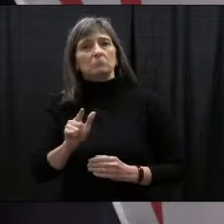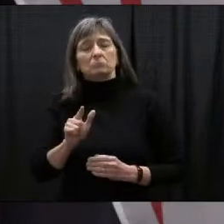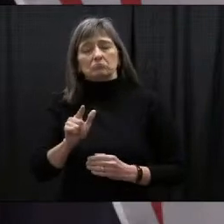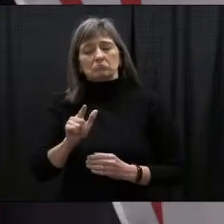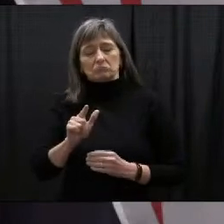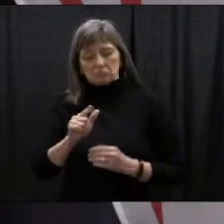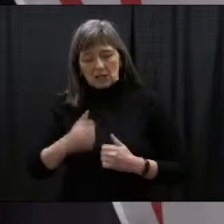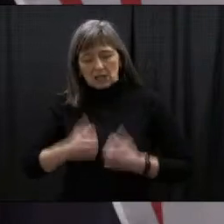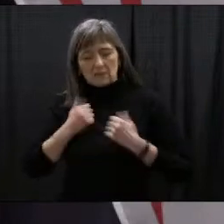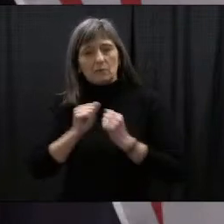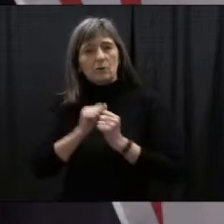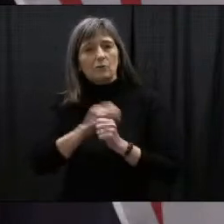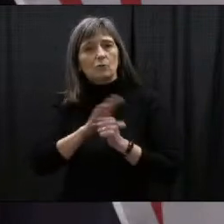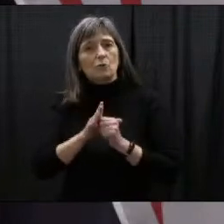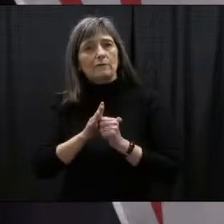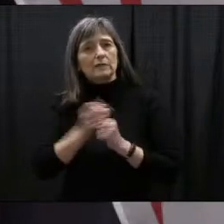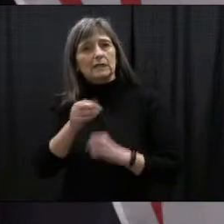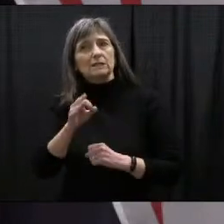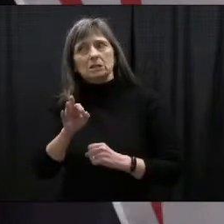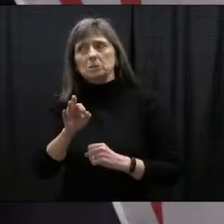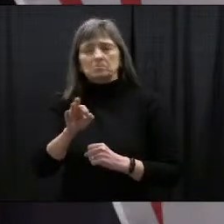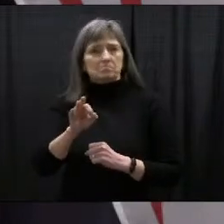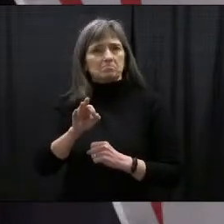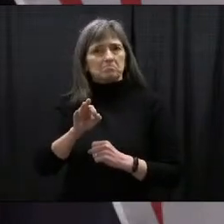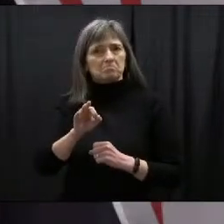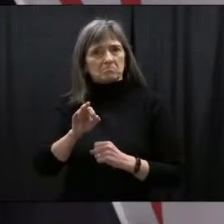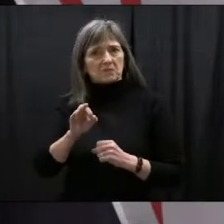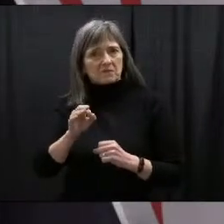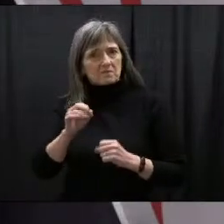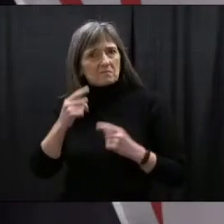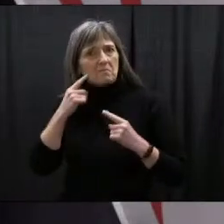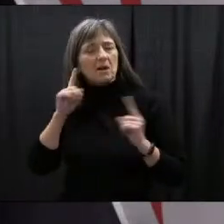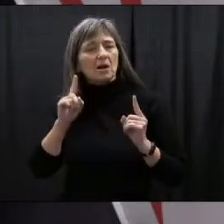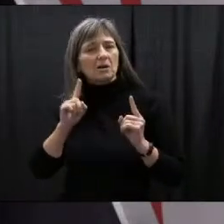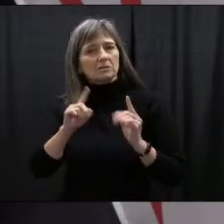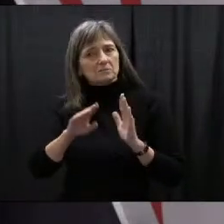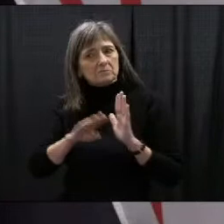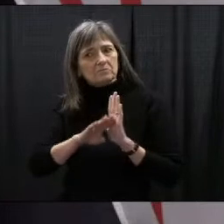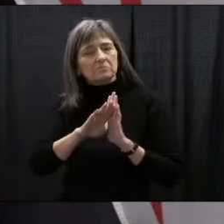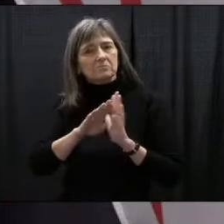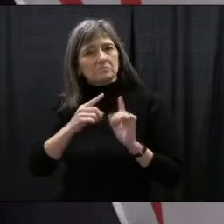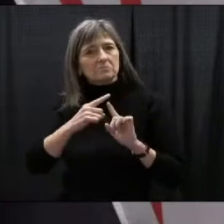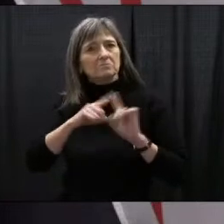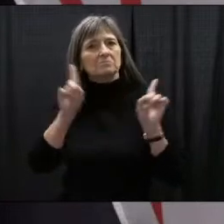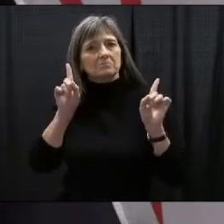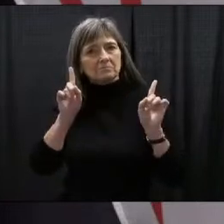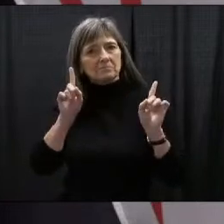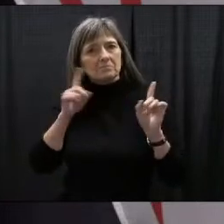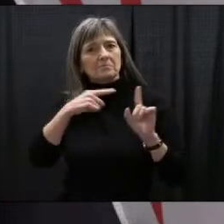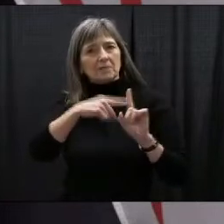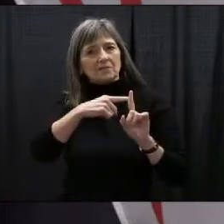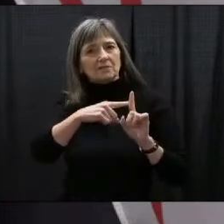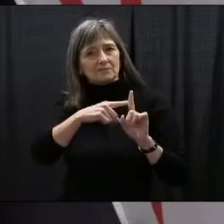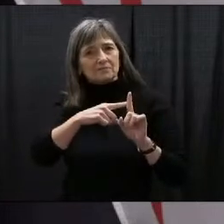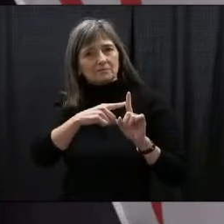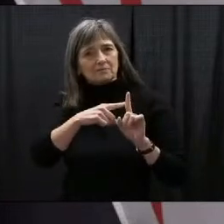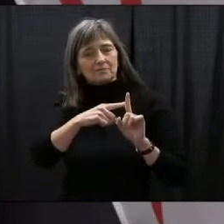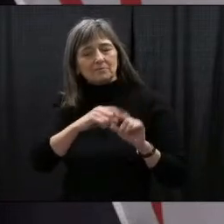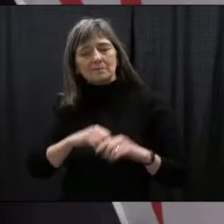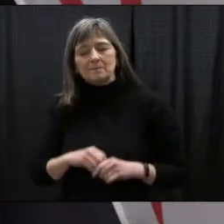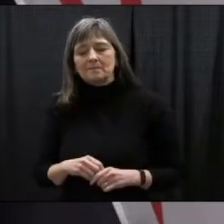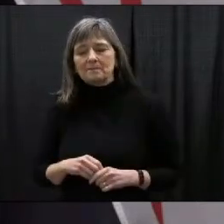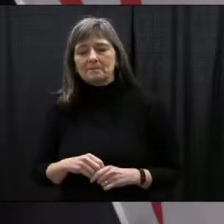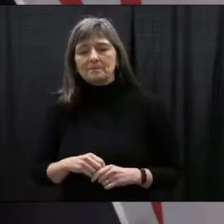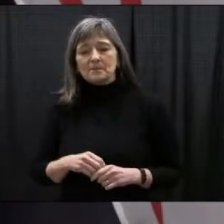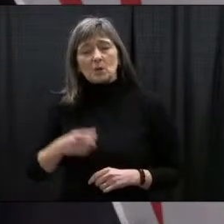with the virus. Your hard work and determination to keep each other safe has paid off. With some of the